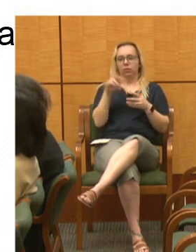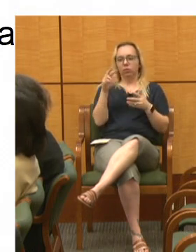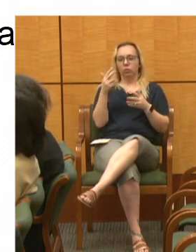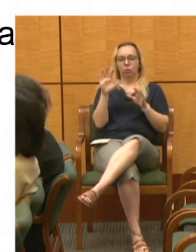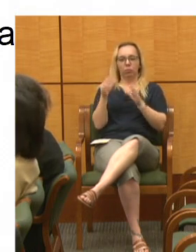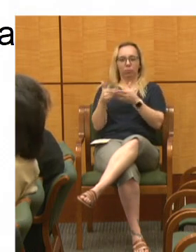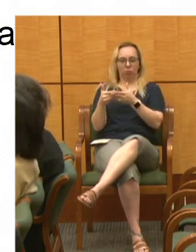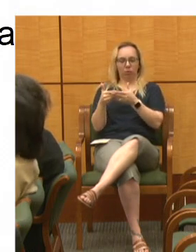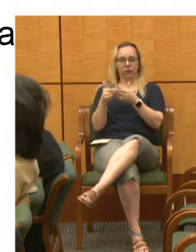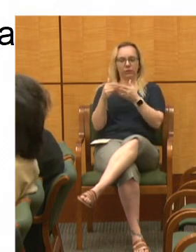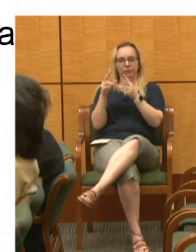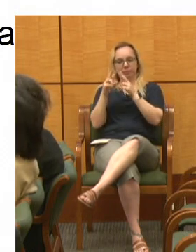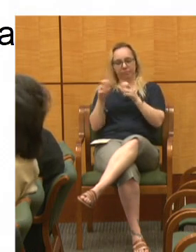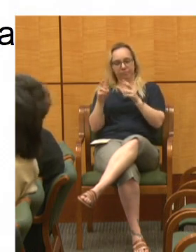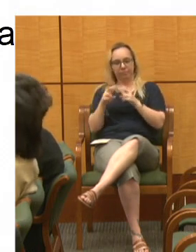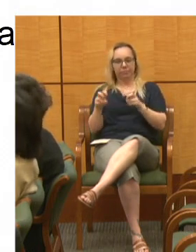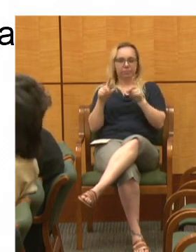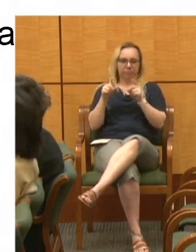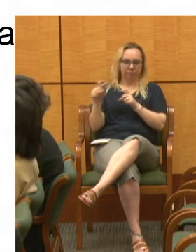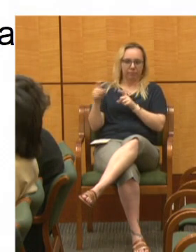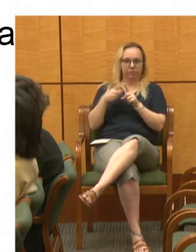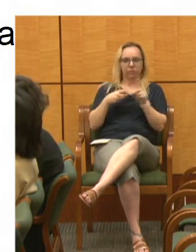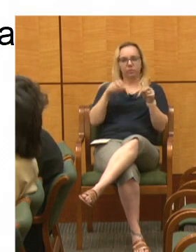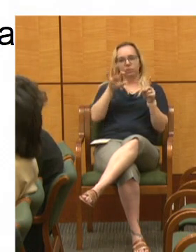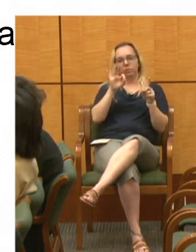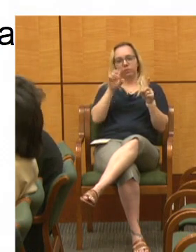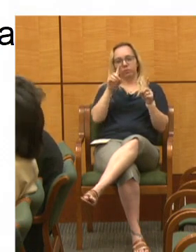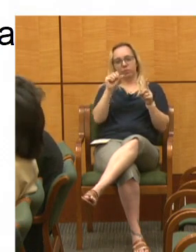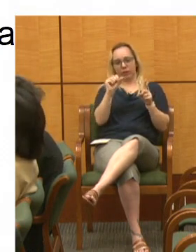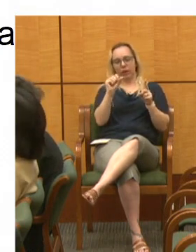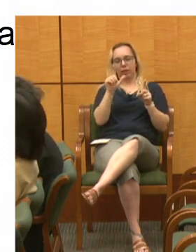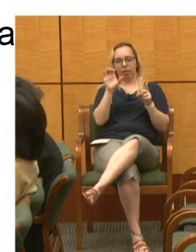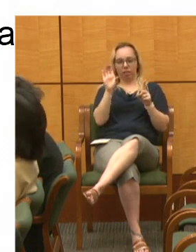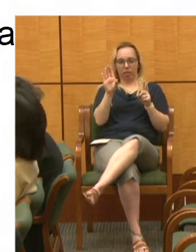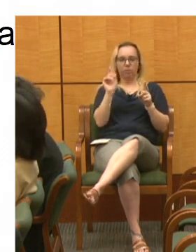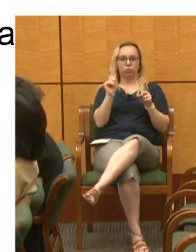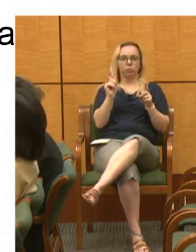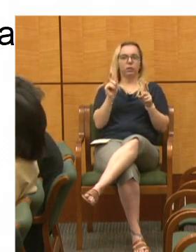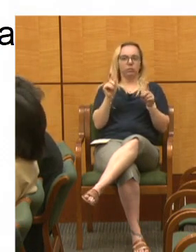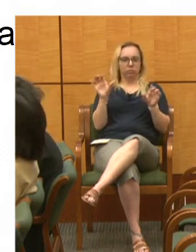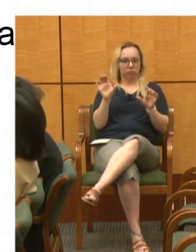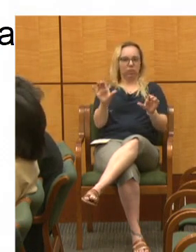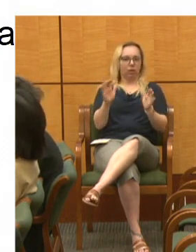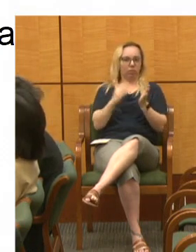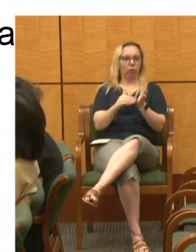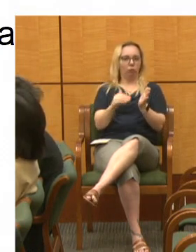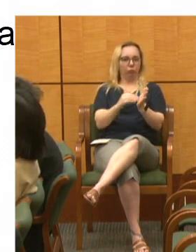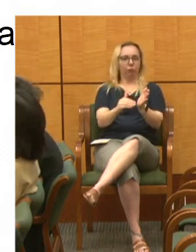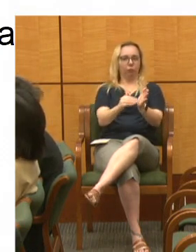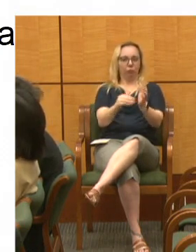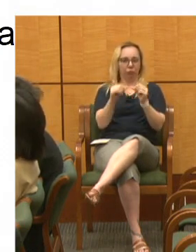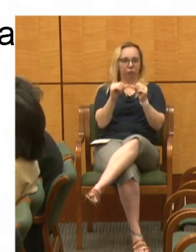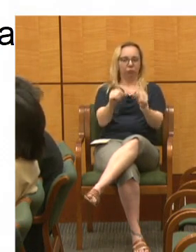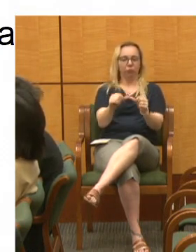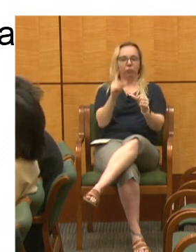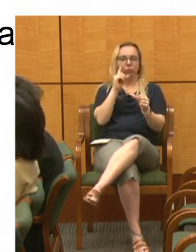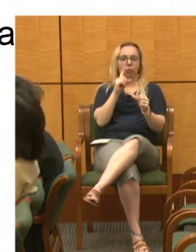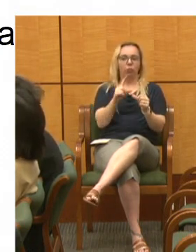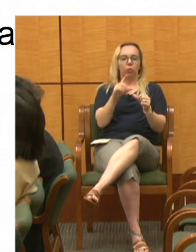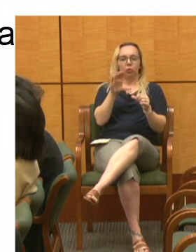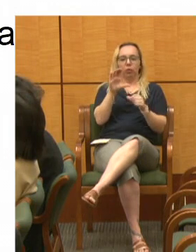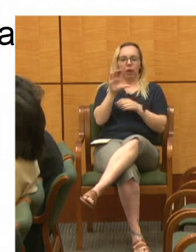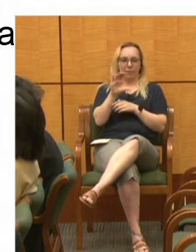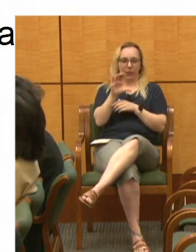analytical testing of compounds from FDA-registered laboratories should be conducted on an ongoing basis for compounding laboratories